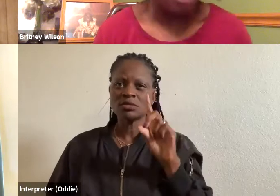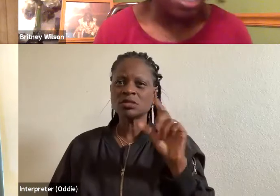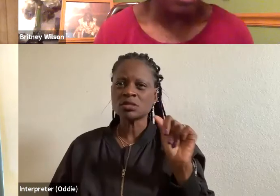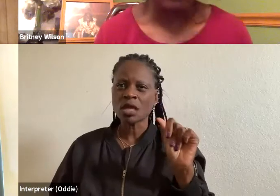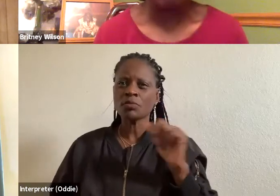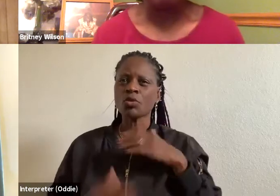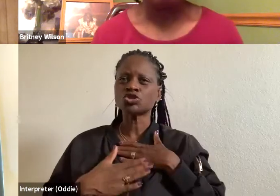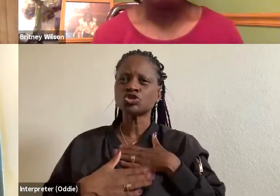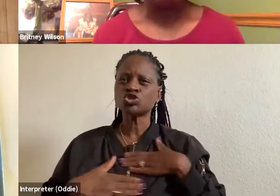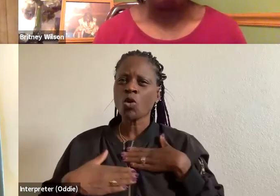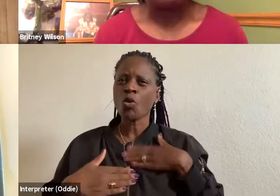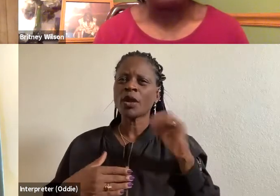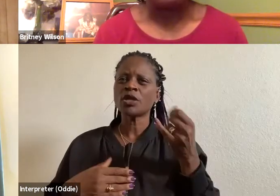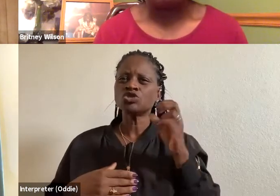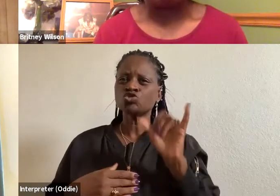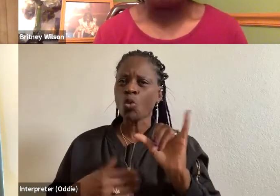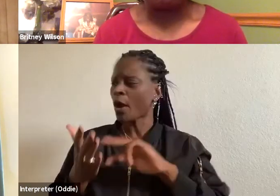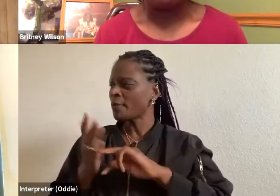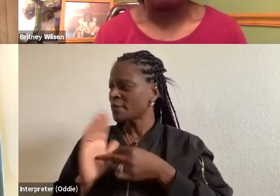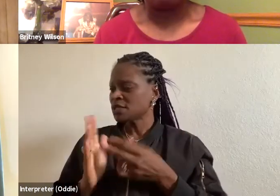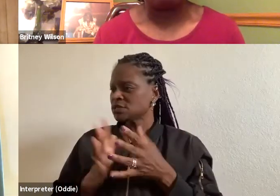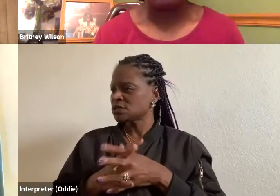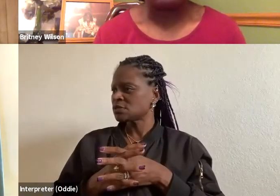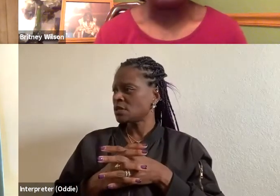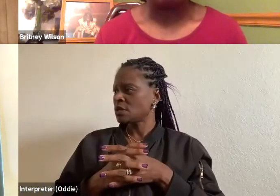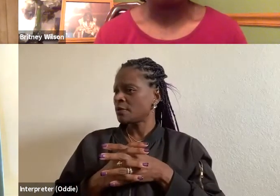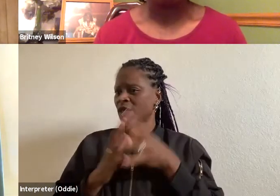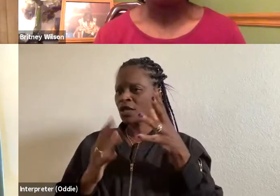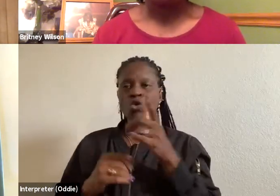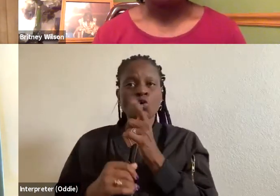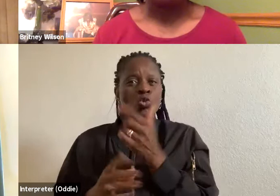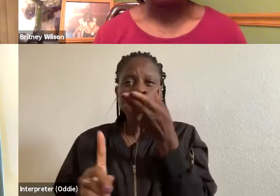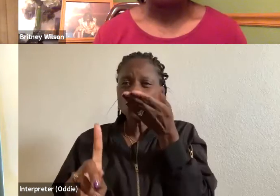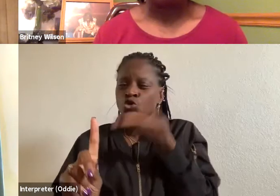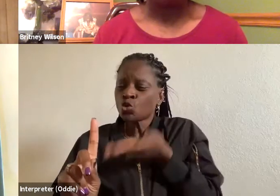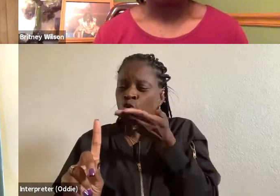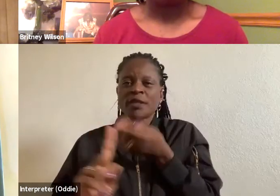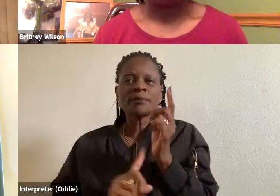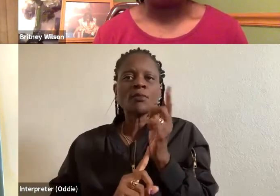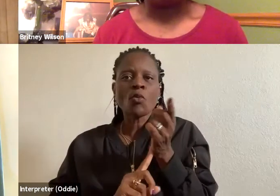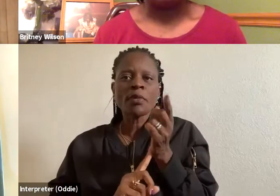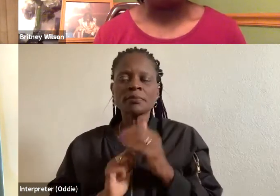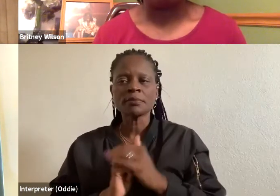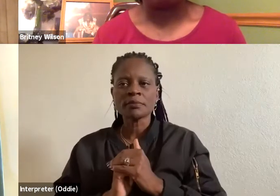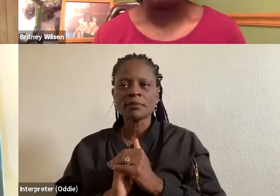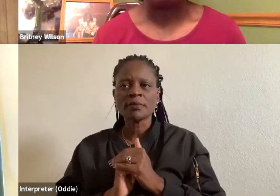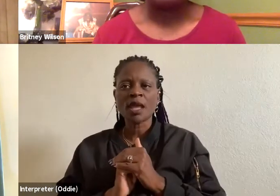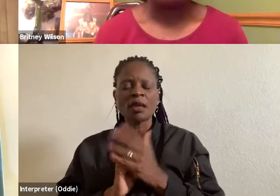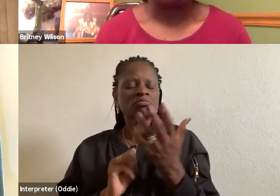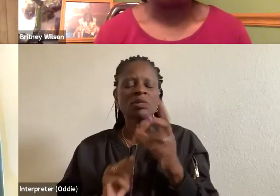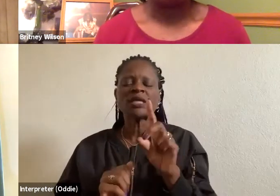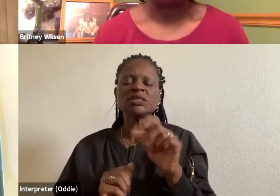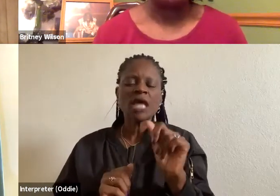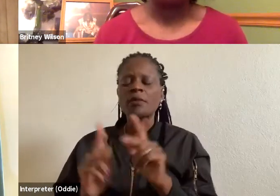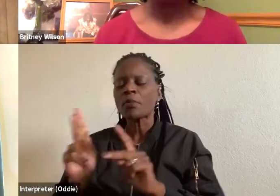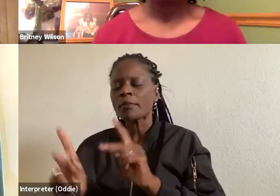to be, whoever that is, whoever you are in the moment. And I think we all know as disabled people and as Black